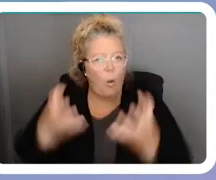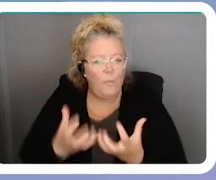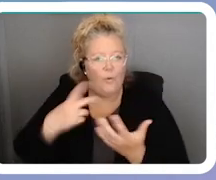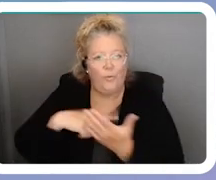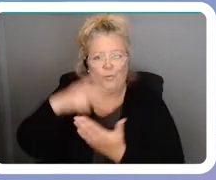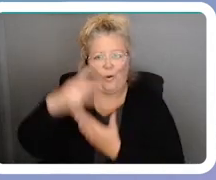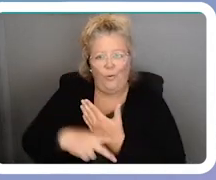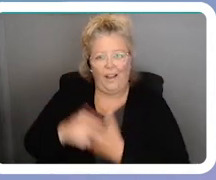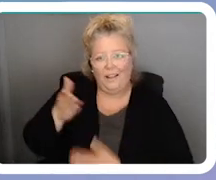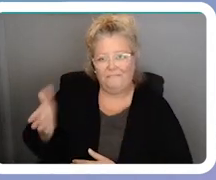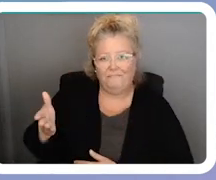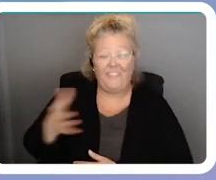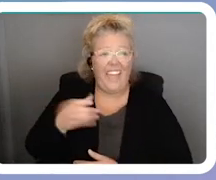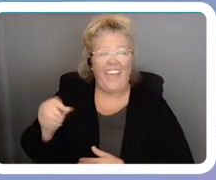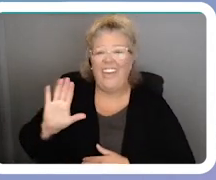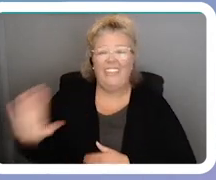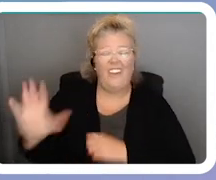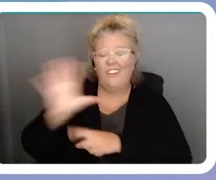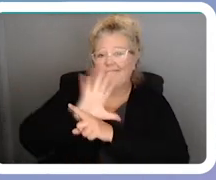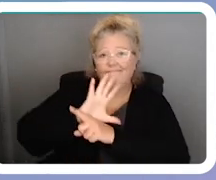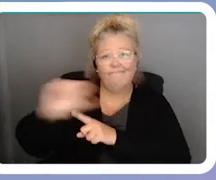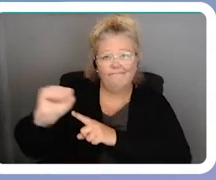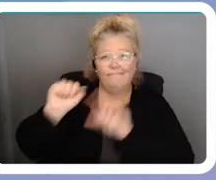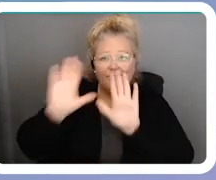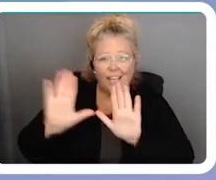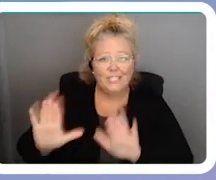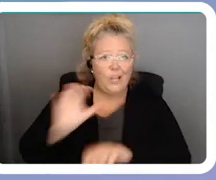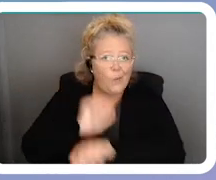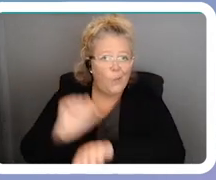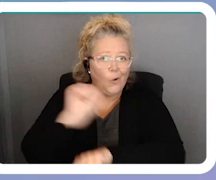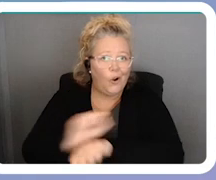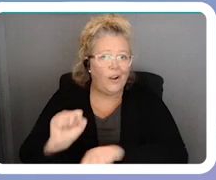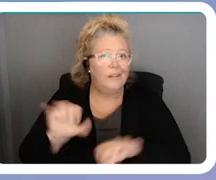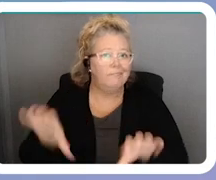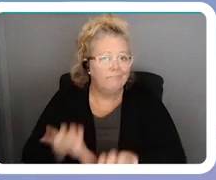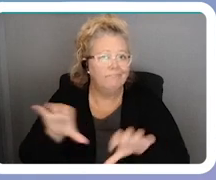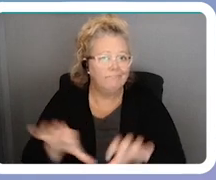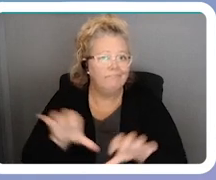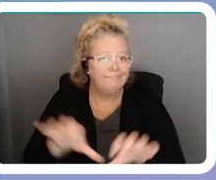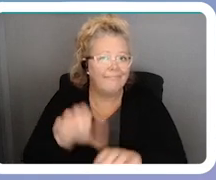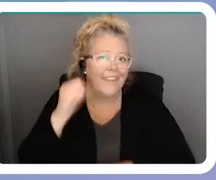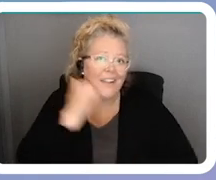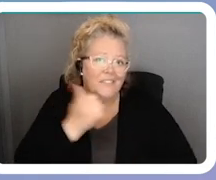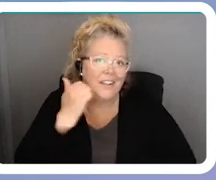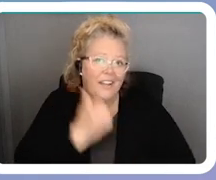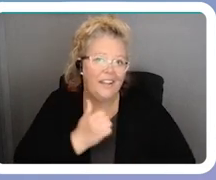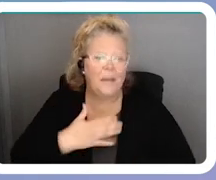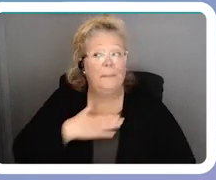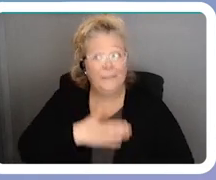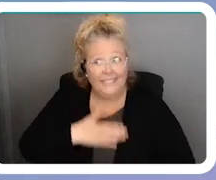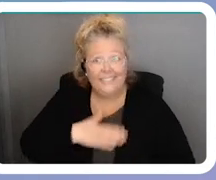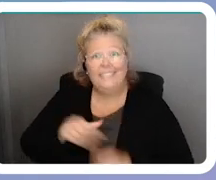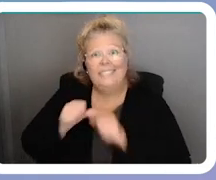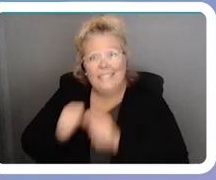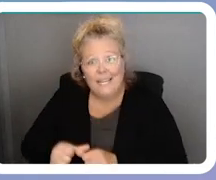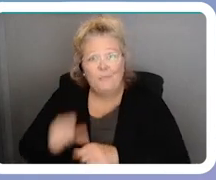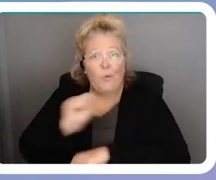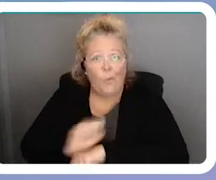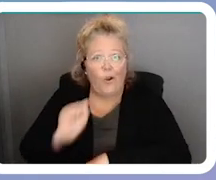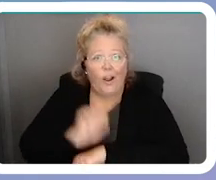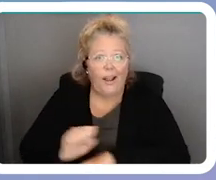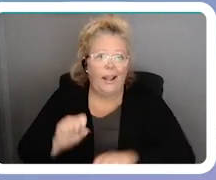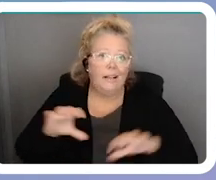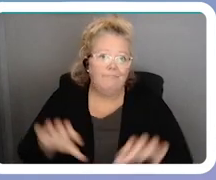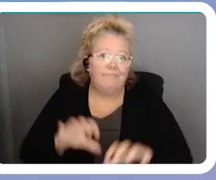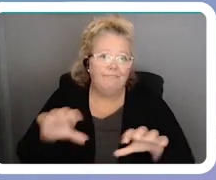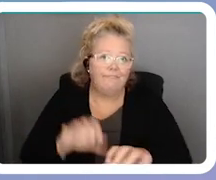Congratulations to these incredible global programs and the phenomenal work you do each and every single day. Please